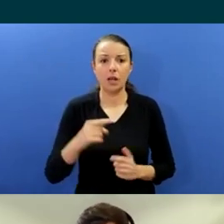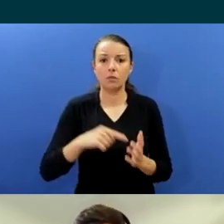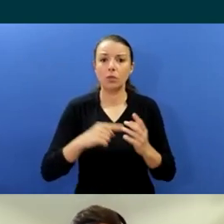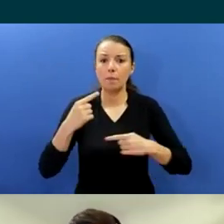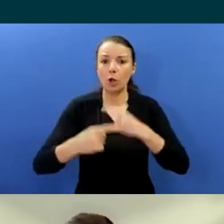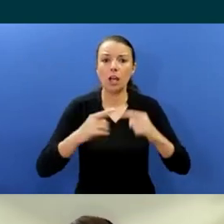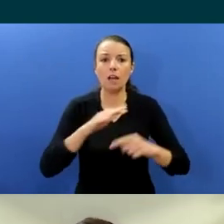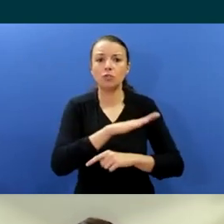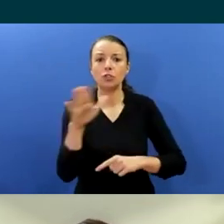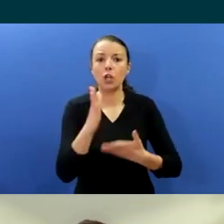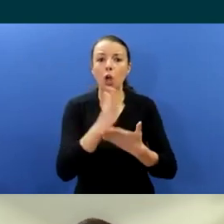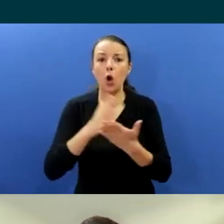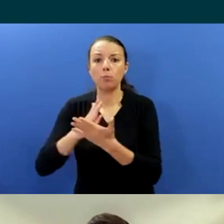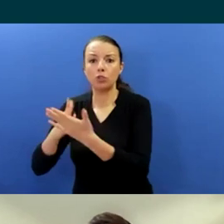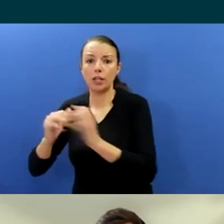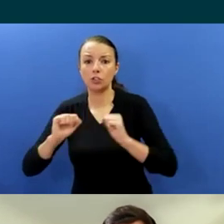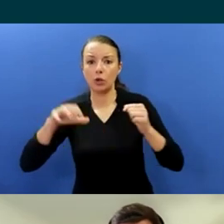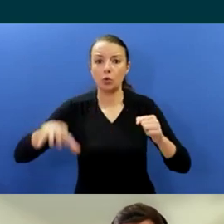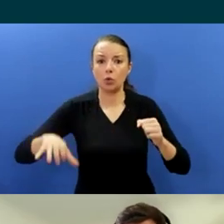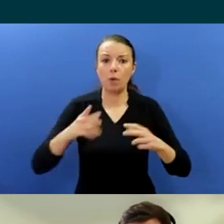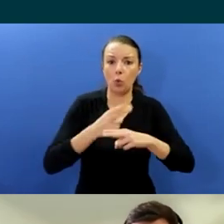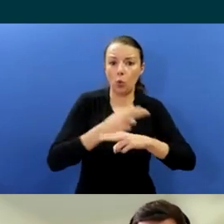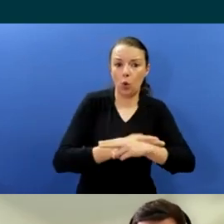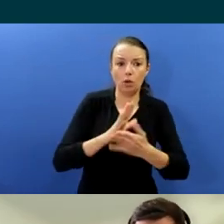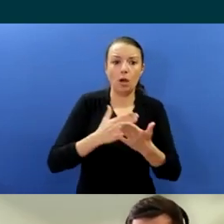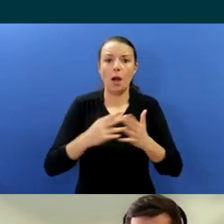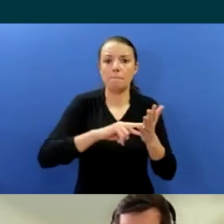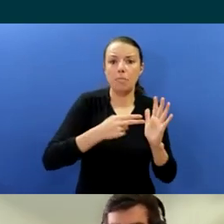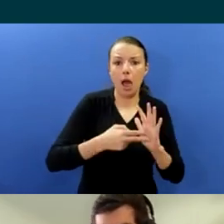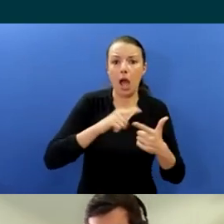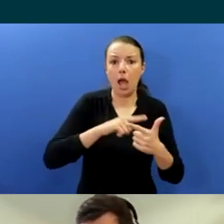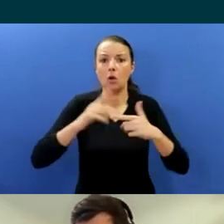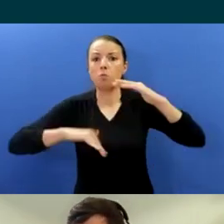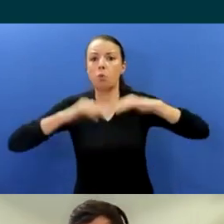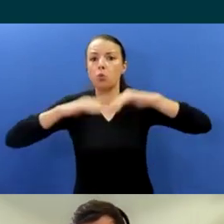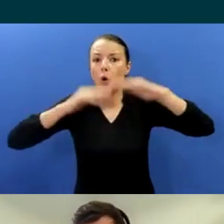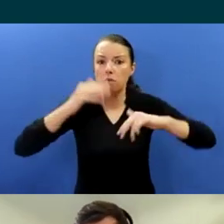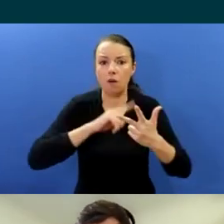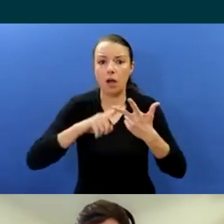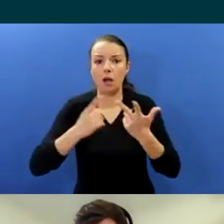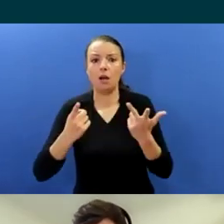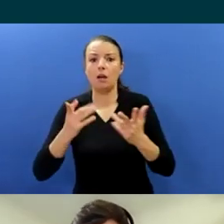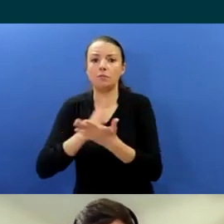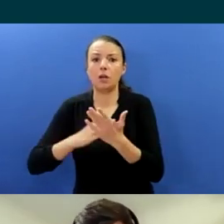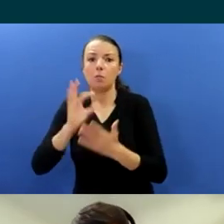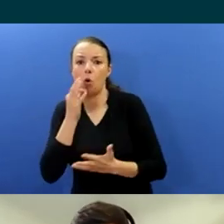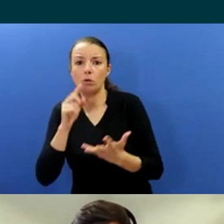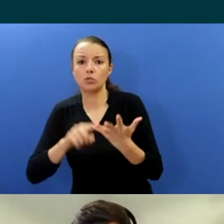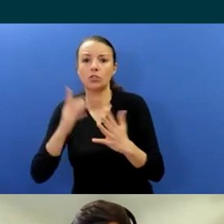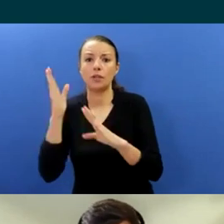but also in the area of children and youth, or in the areas of old age, culture, climate, and public